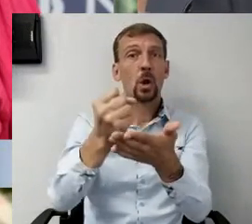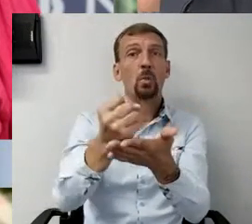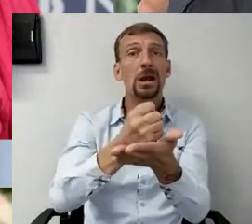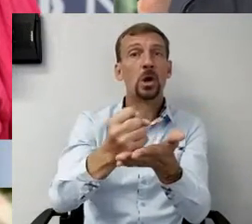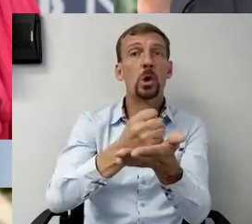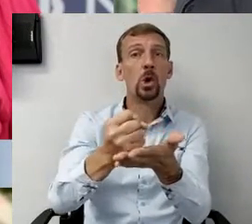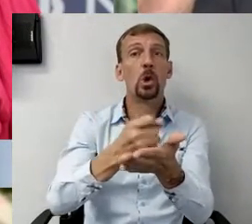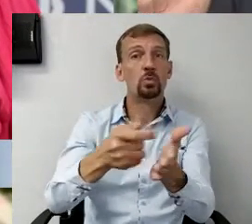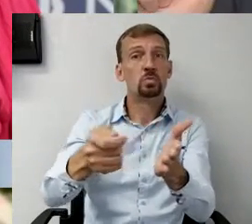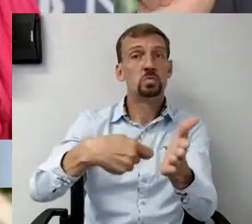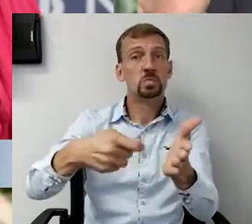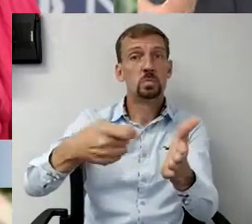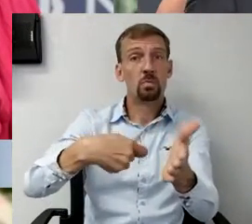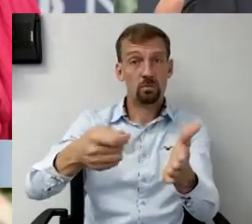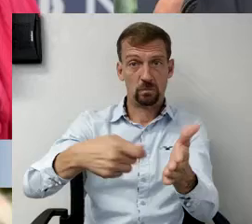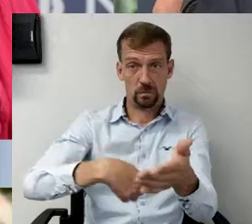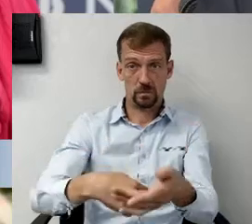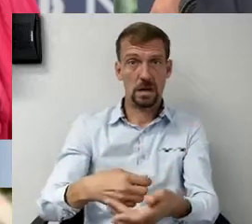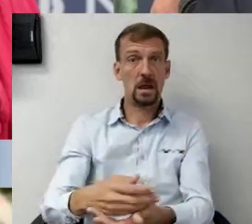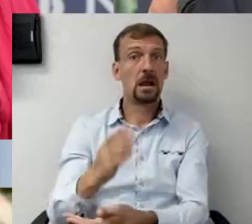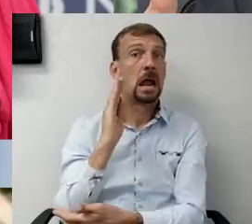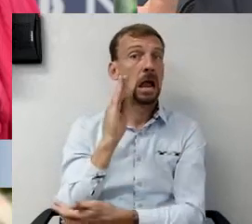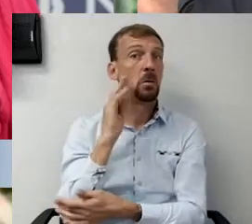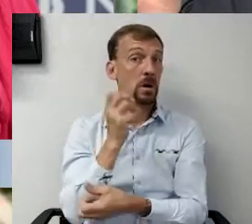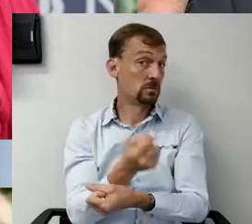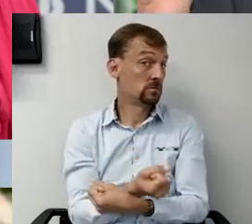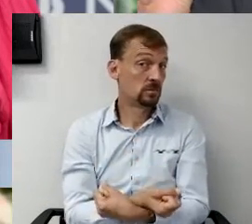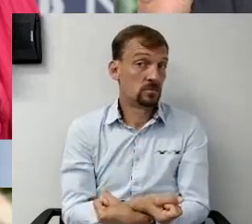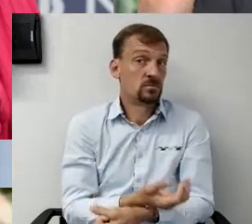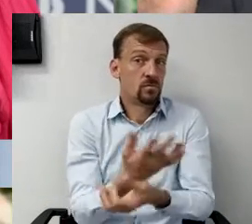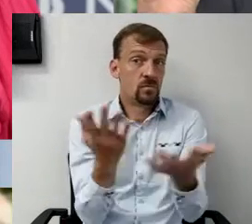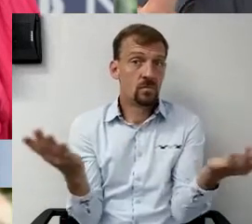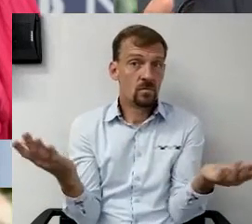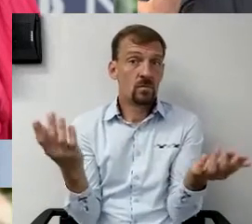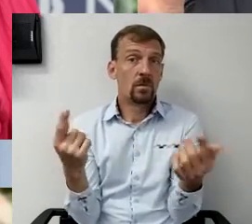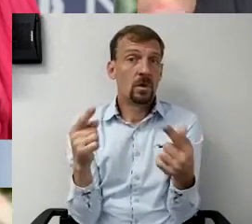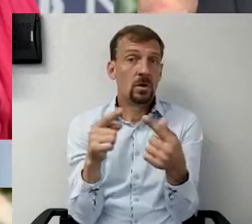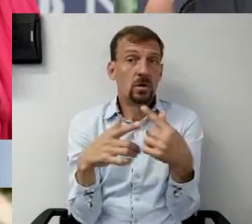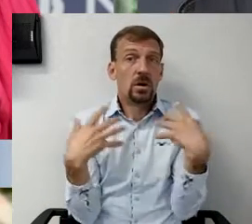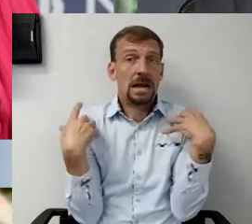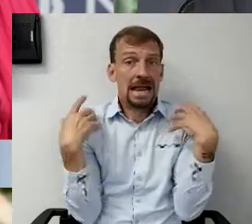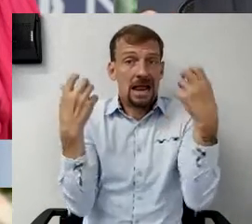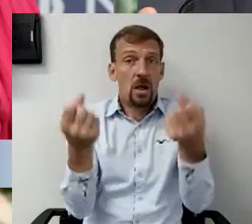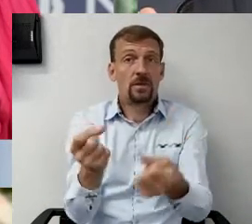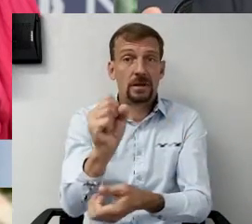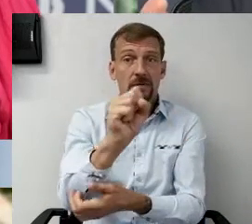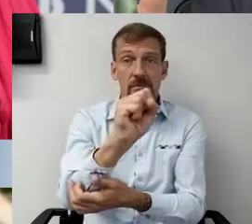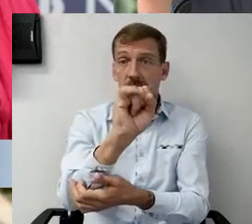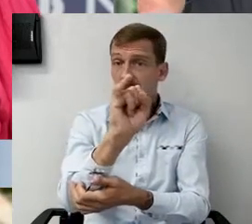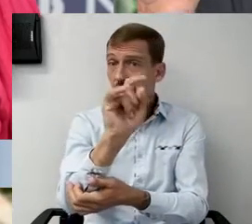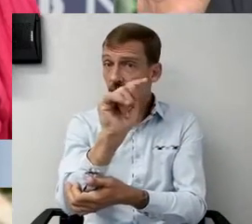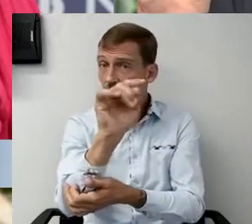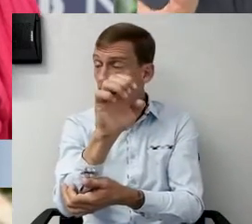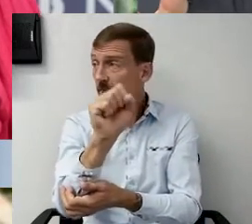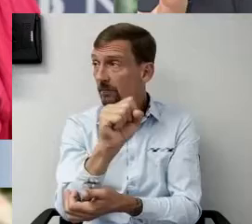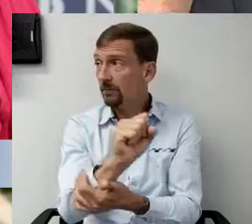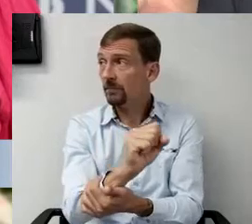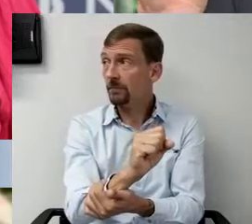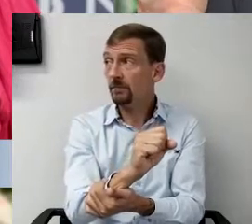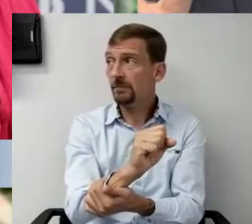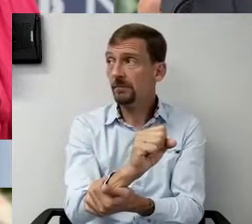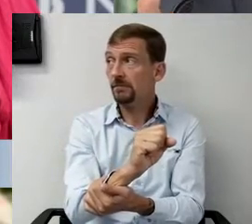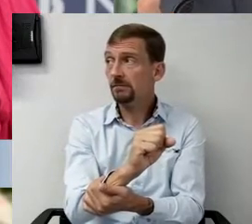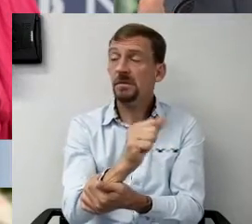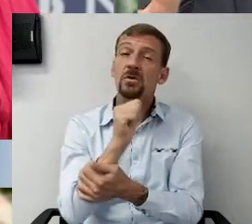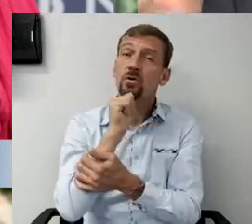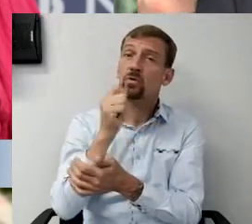card. They will be distributed though to health sites. So I don't believe